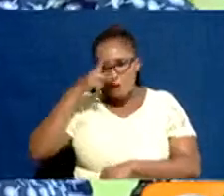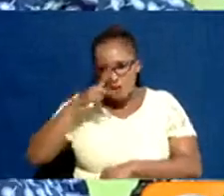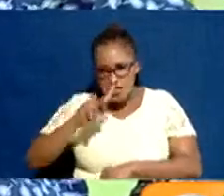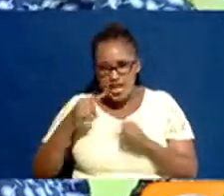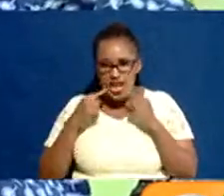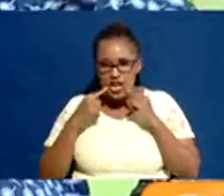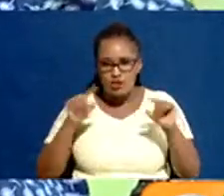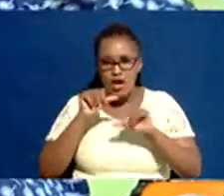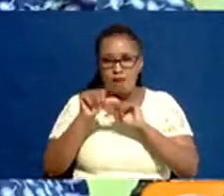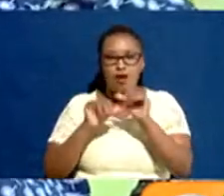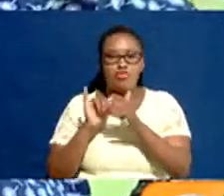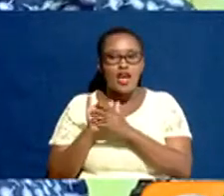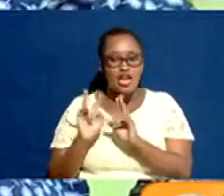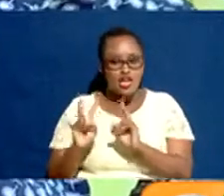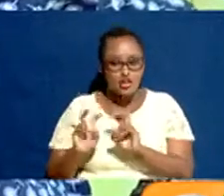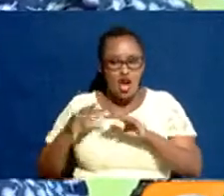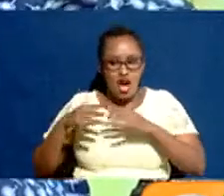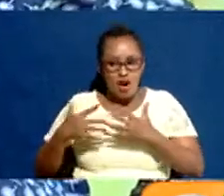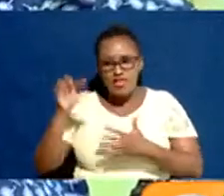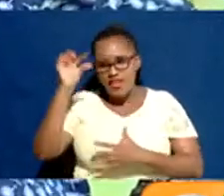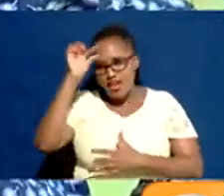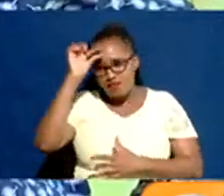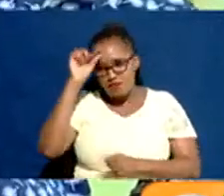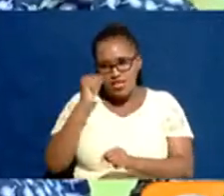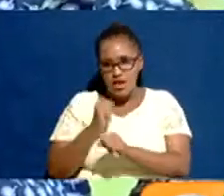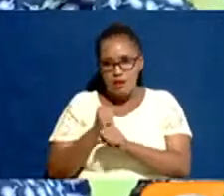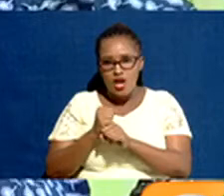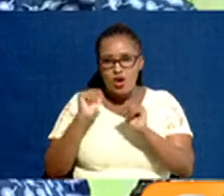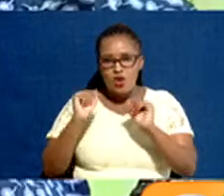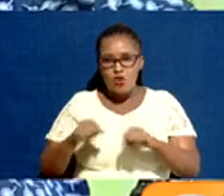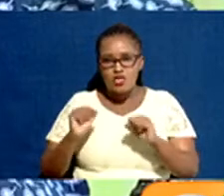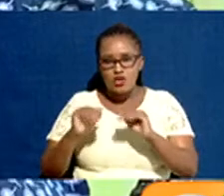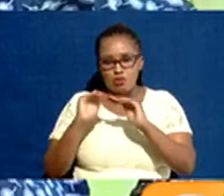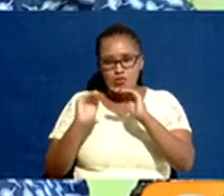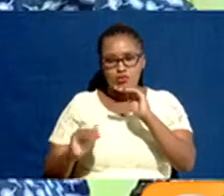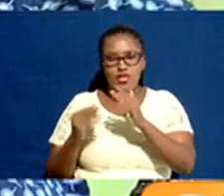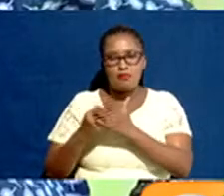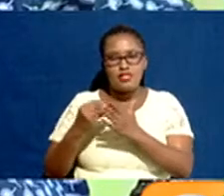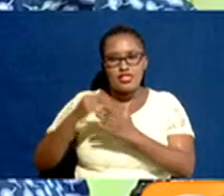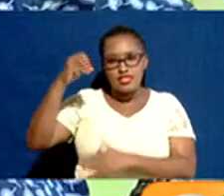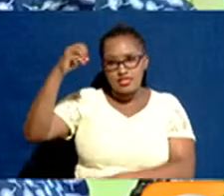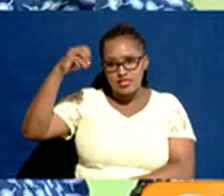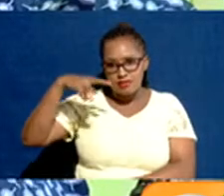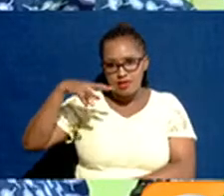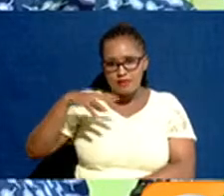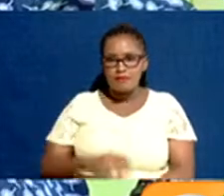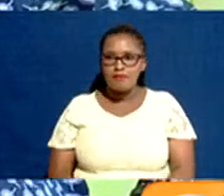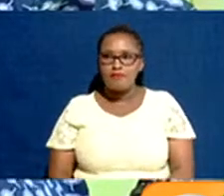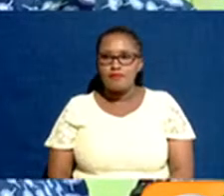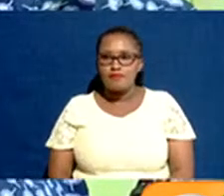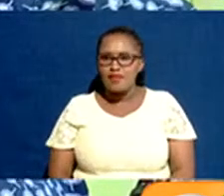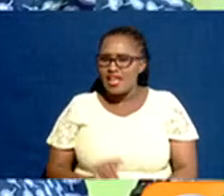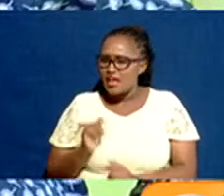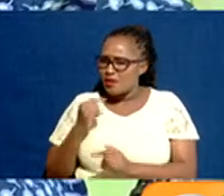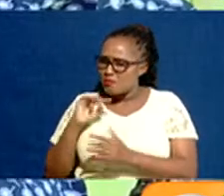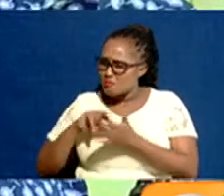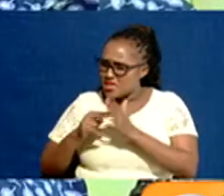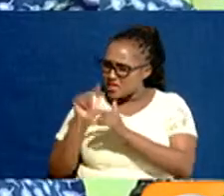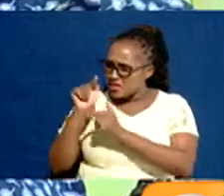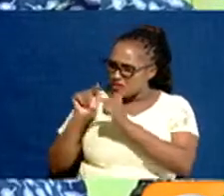on that aspect of what the government intends to do to bring down the cost of power. Is rationing an option on the